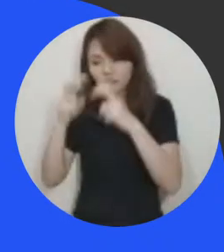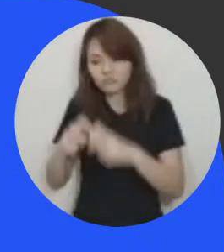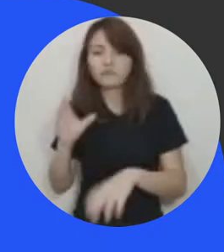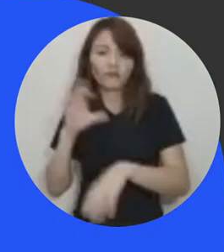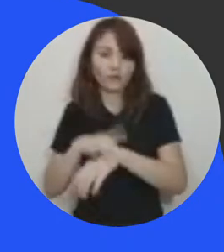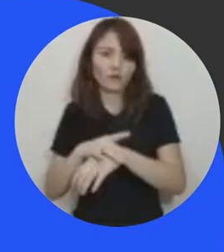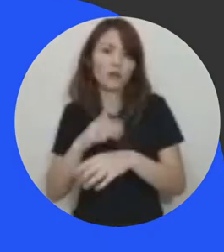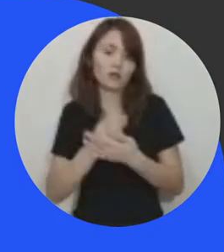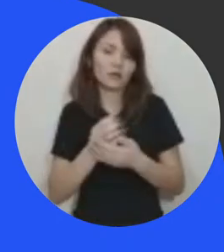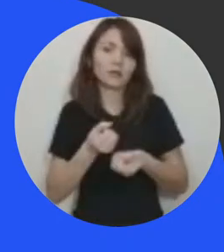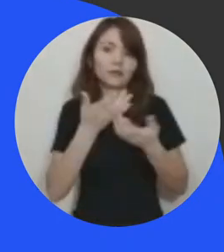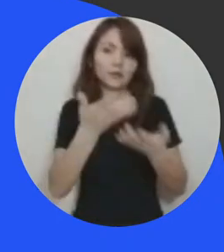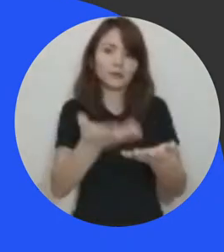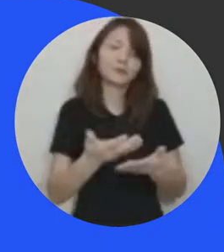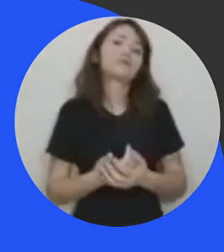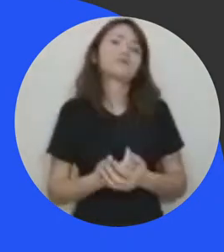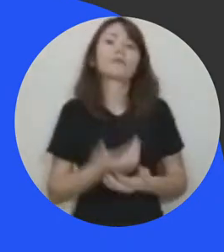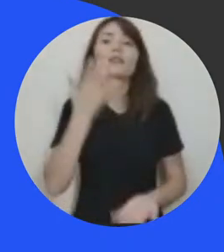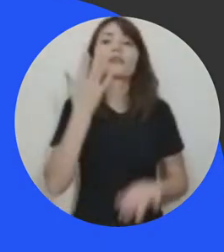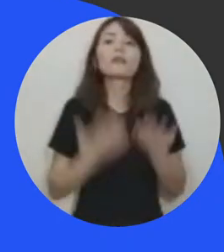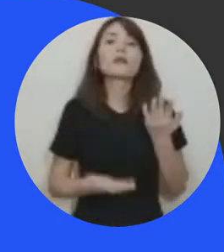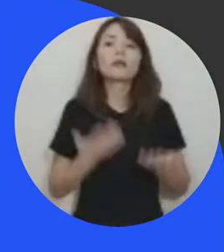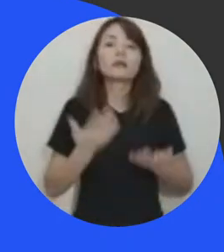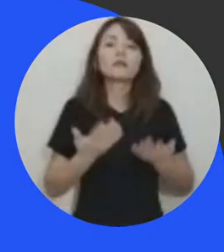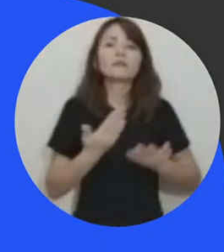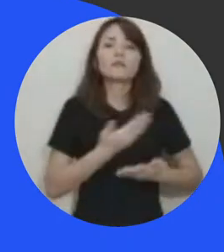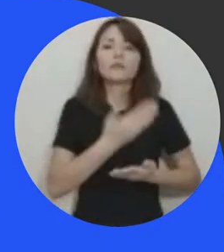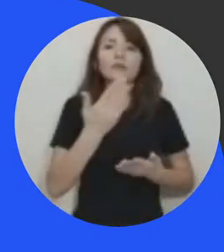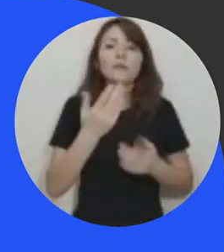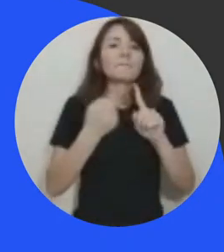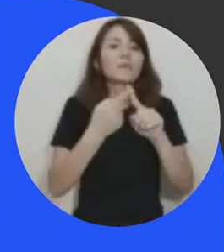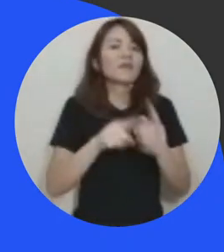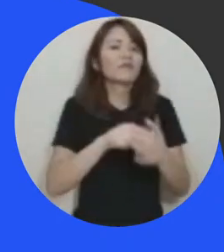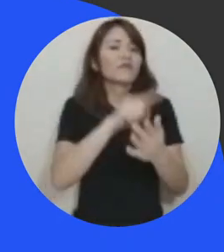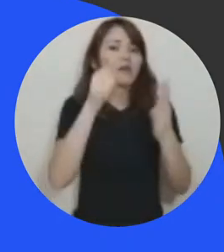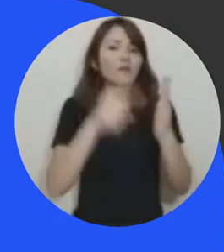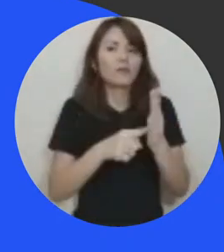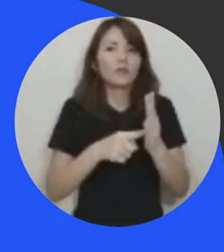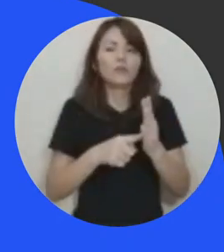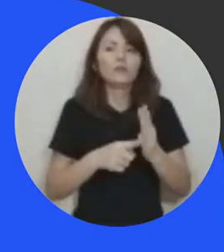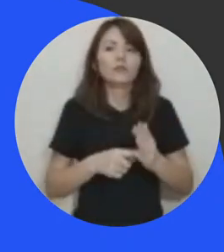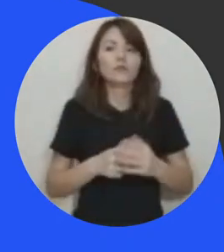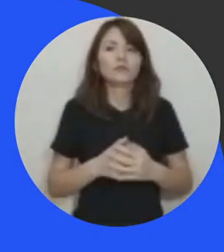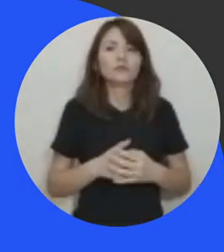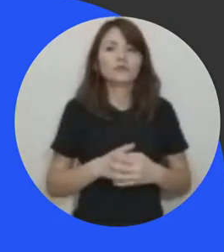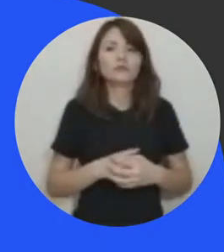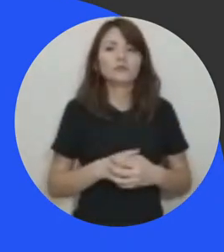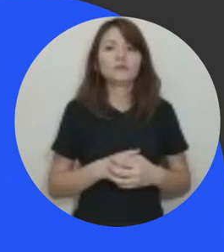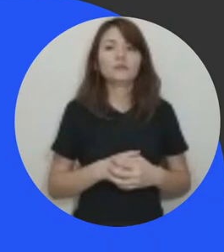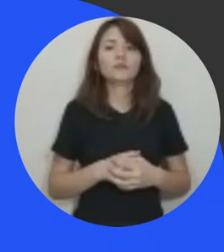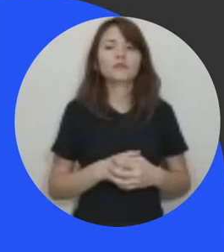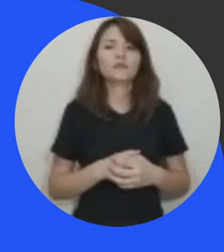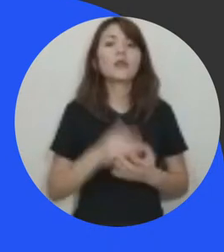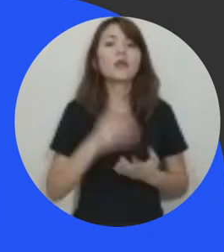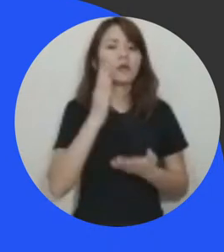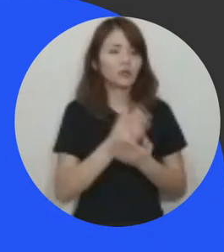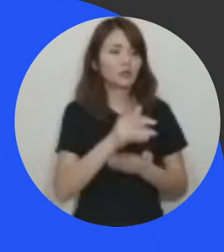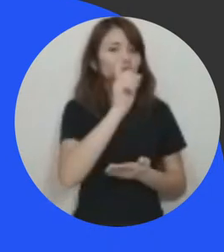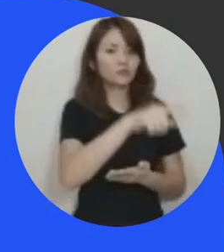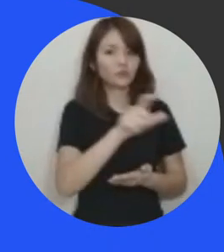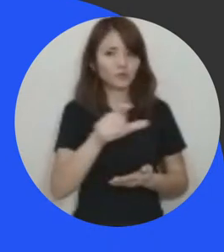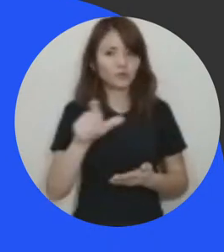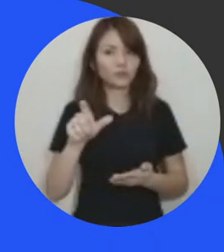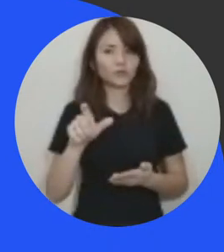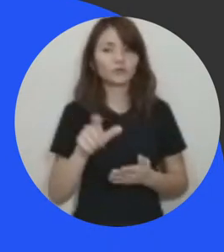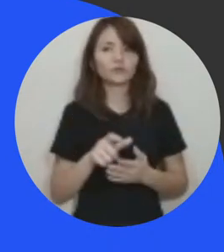if we start with the first question, we've got a population with a set of individuals who are infected.